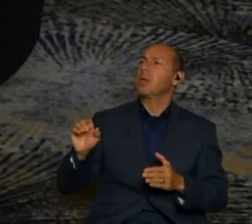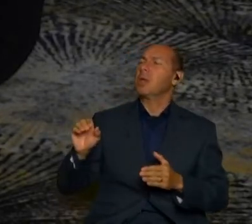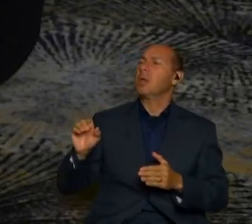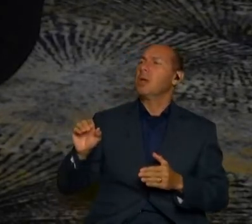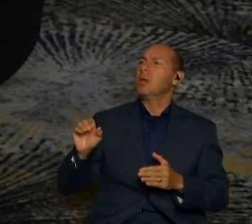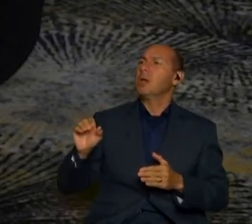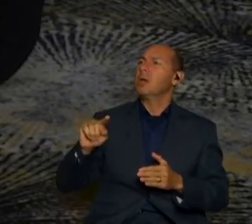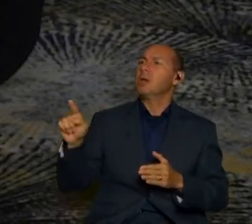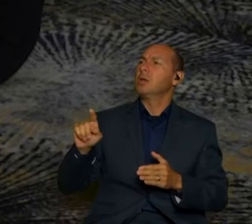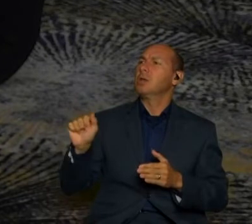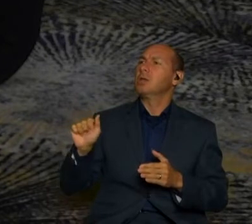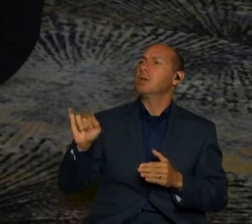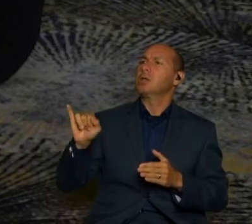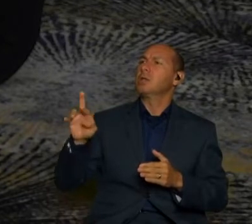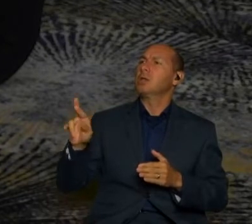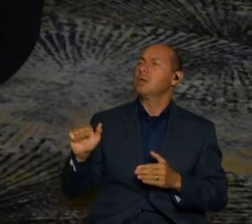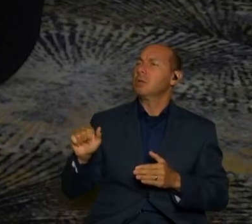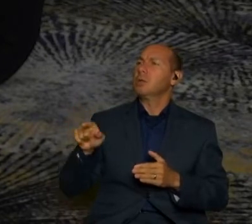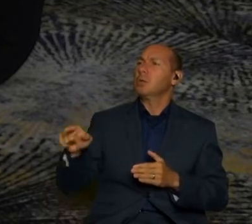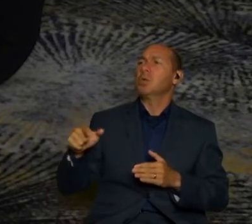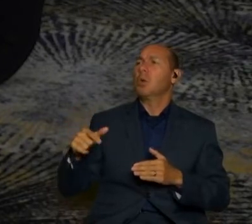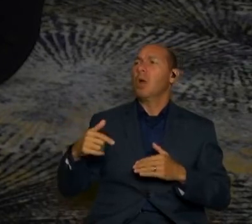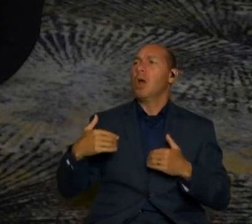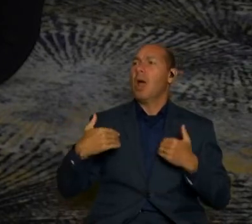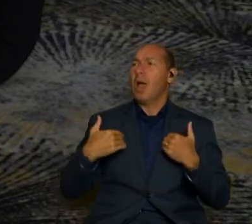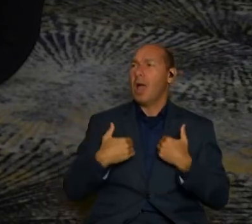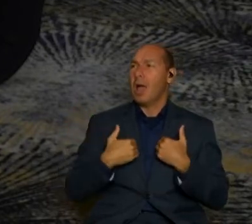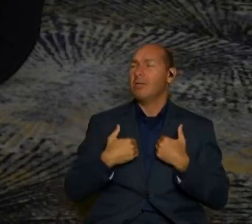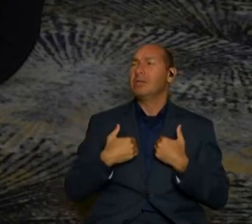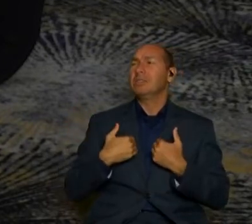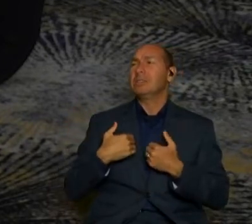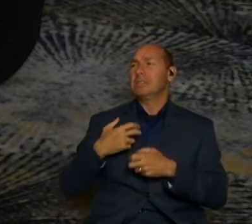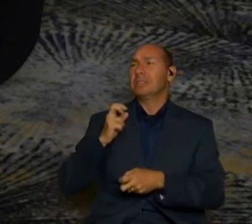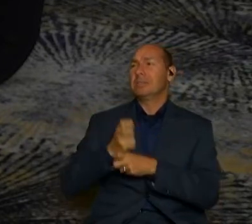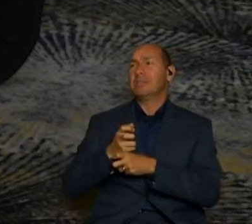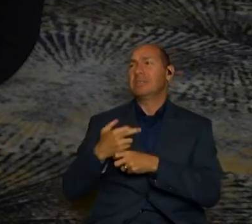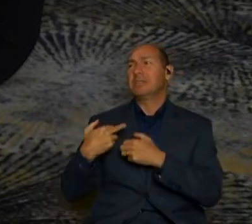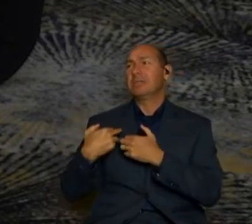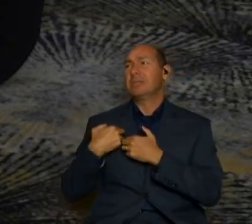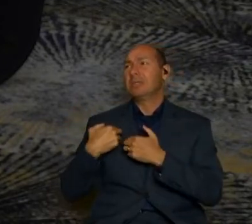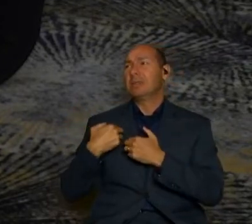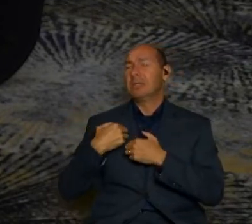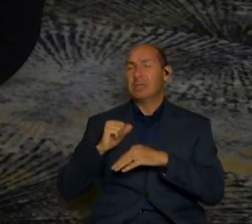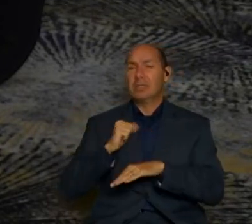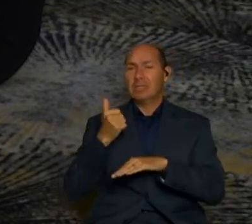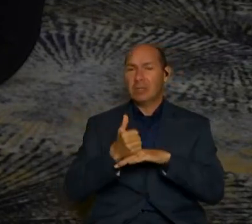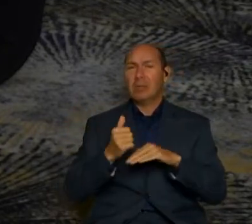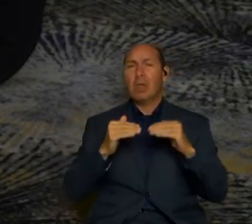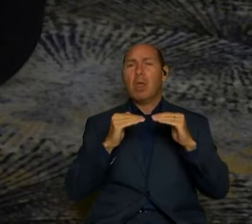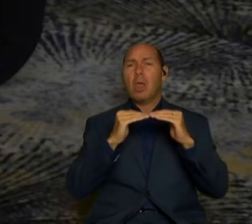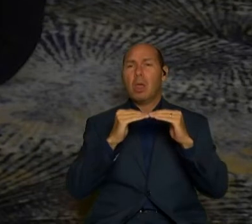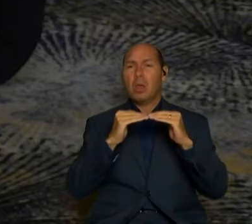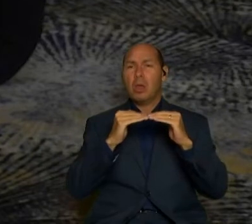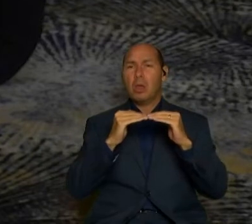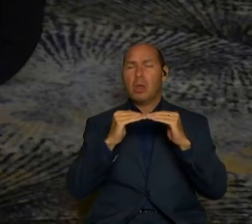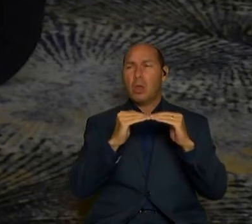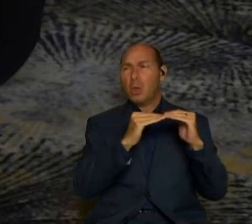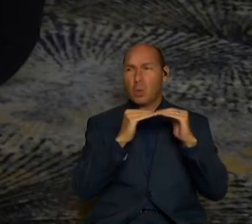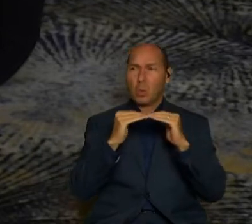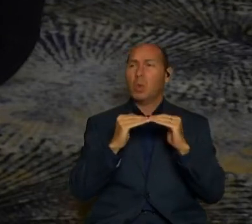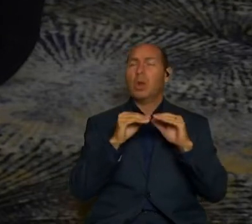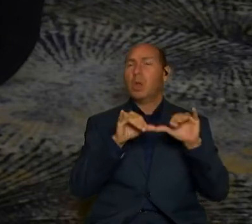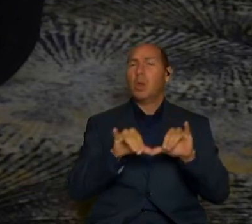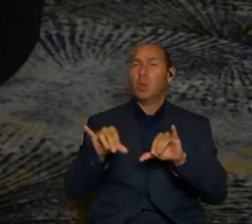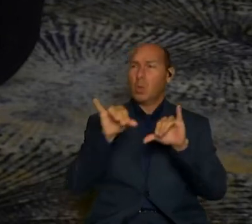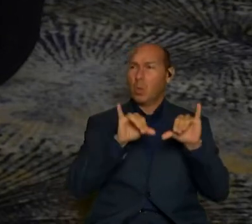the difficult task of developing a uniform class system and a uniform retribution plan.